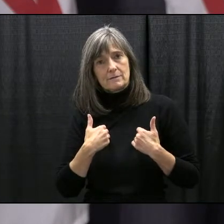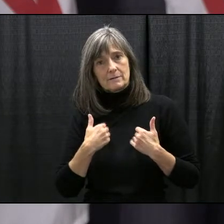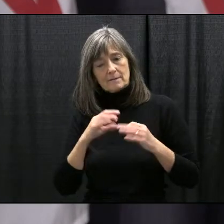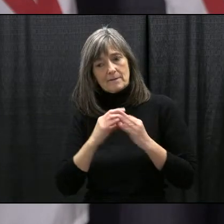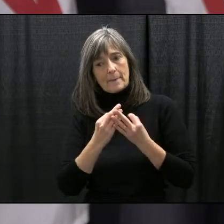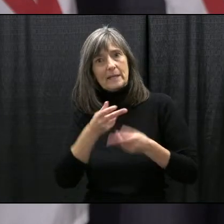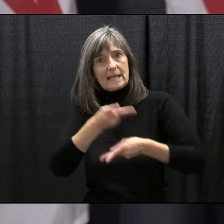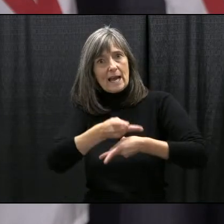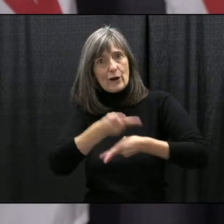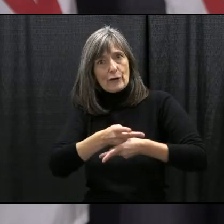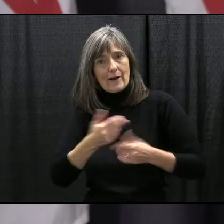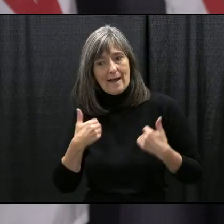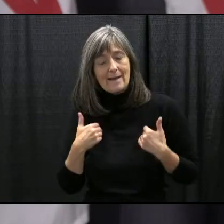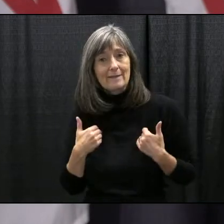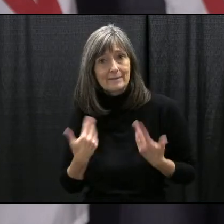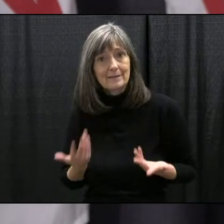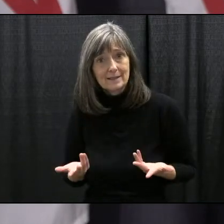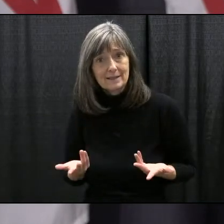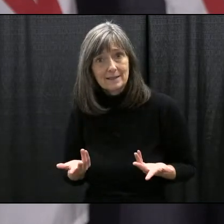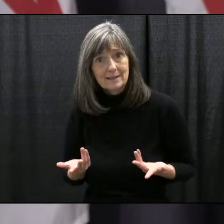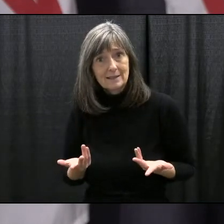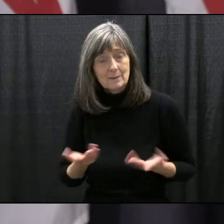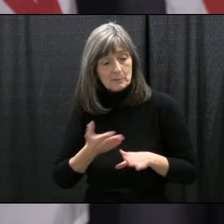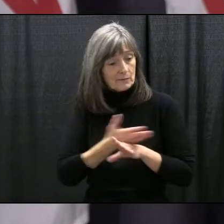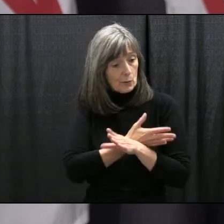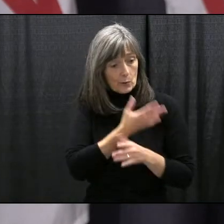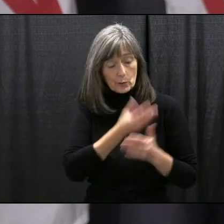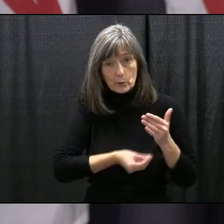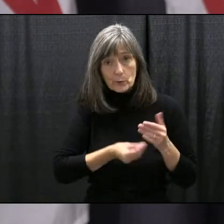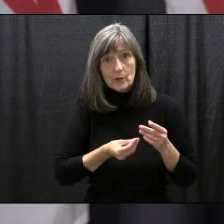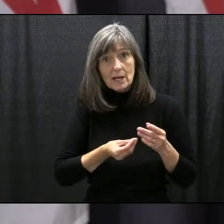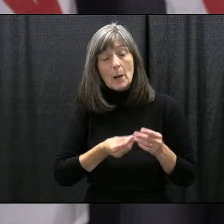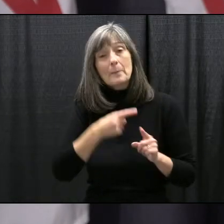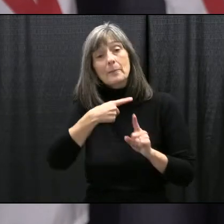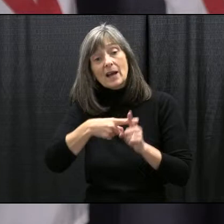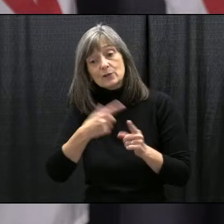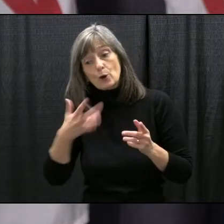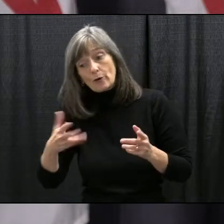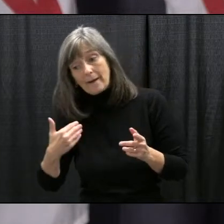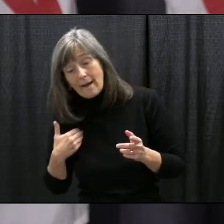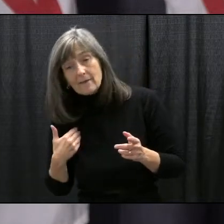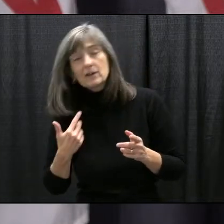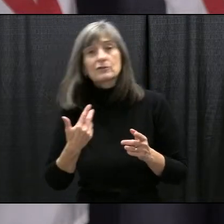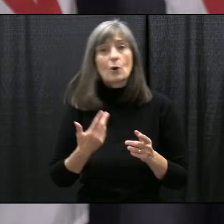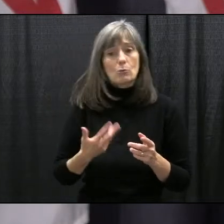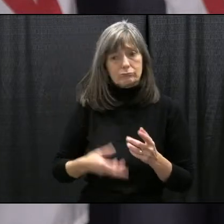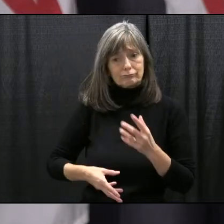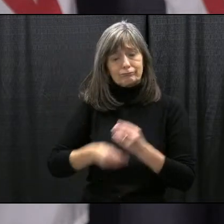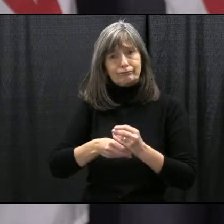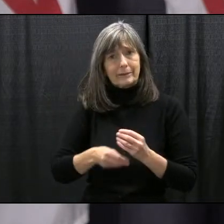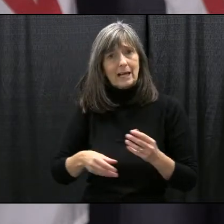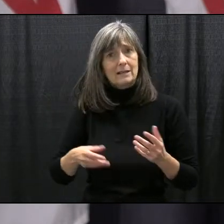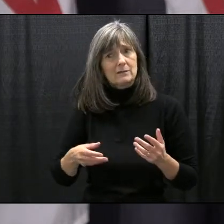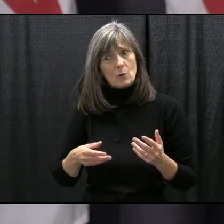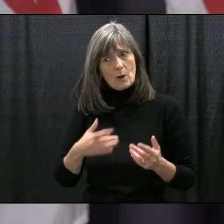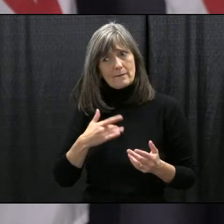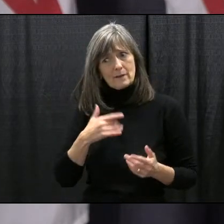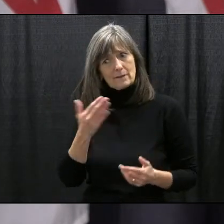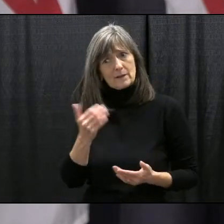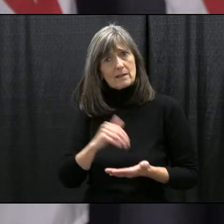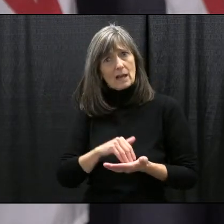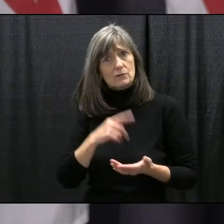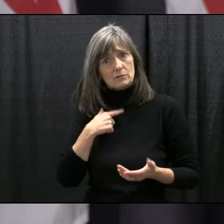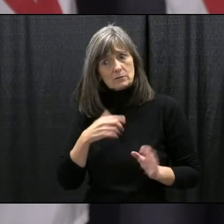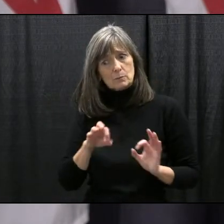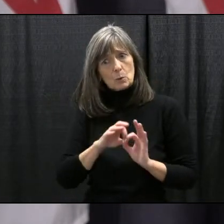didn't before. And that's on top of existing resources. So it does make a dent, because